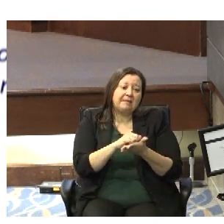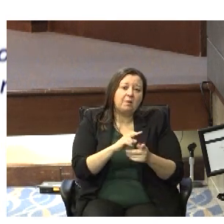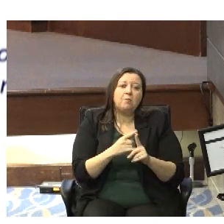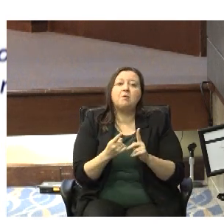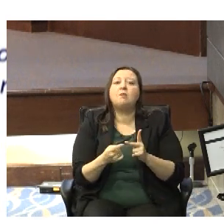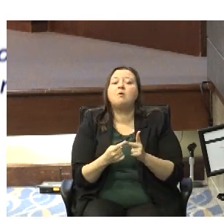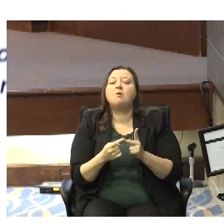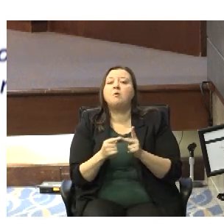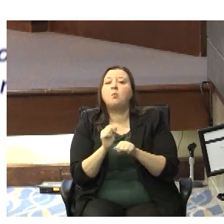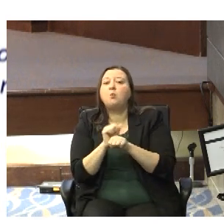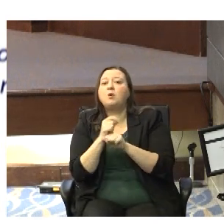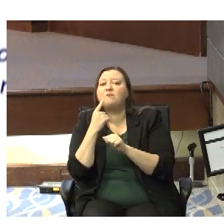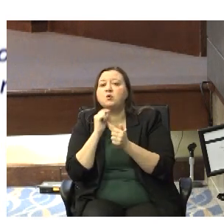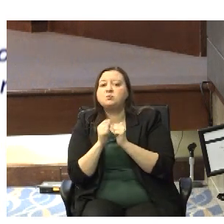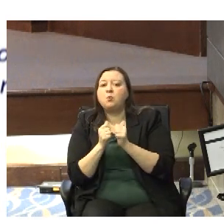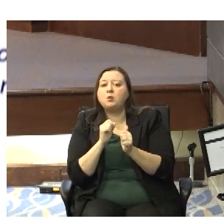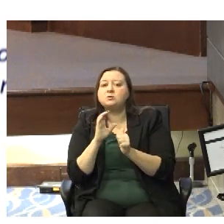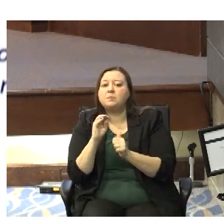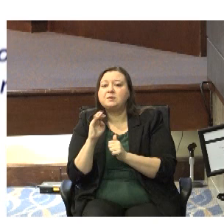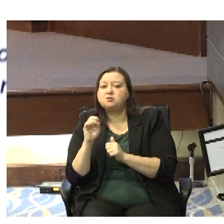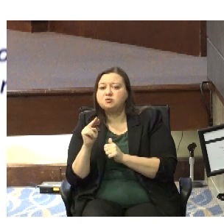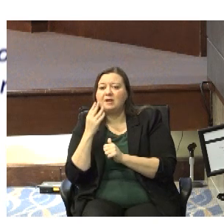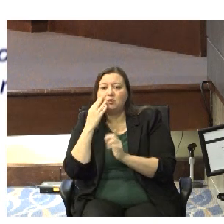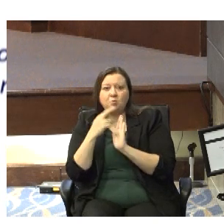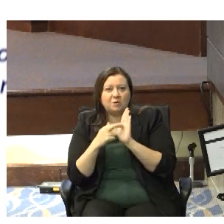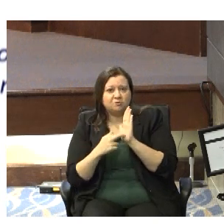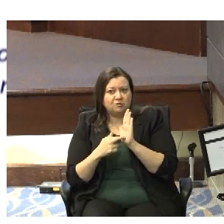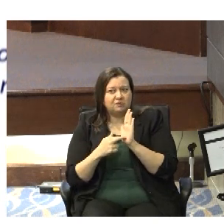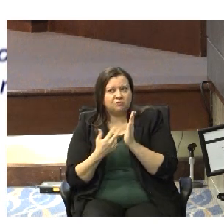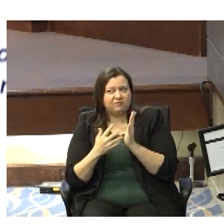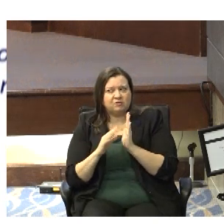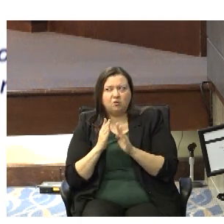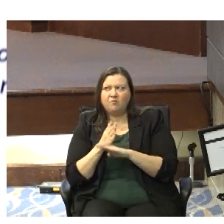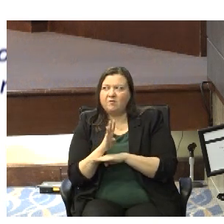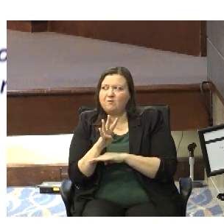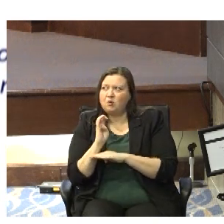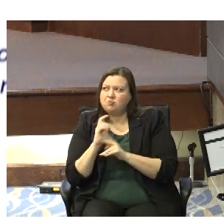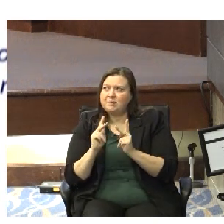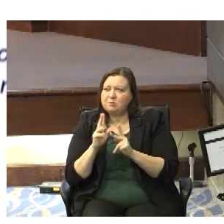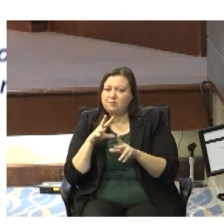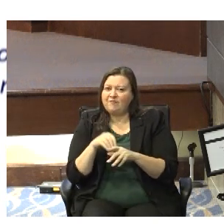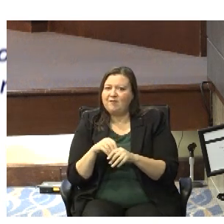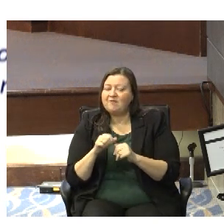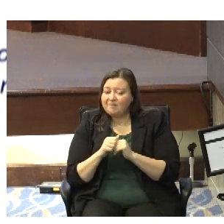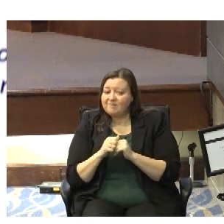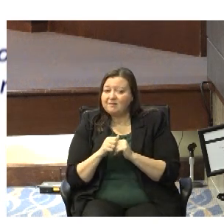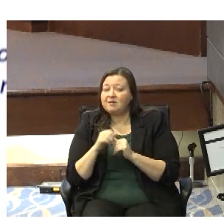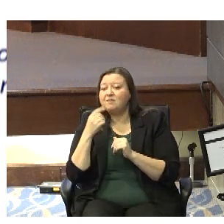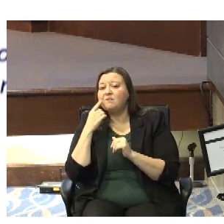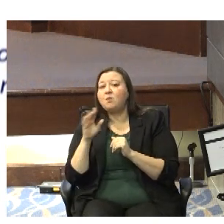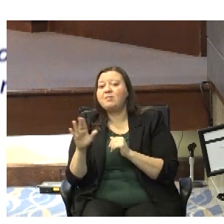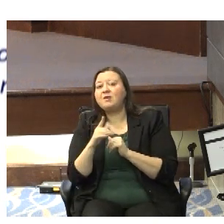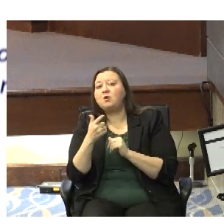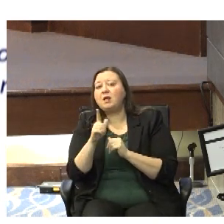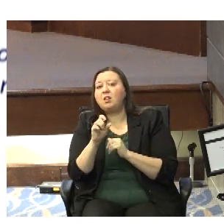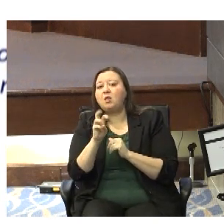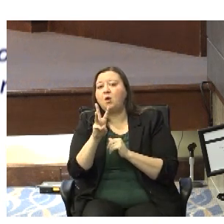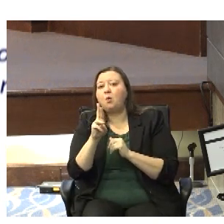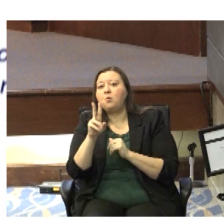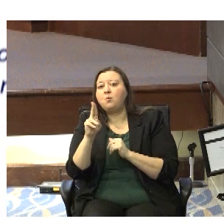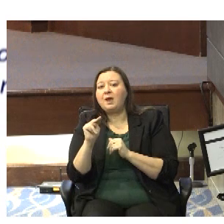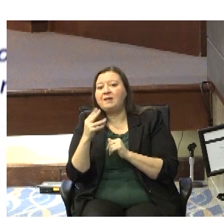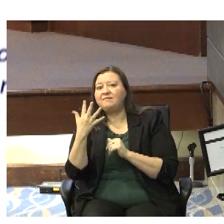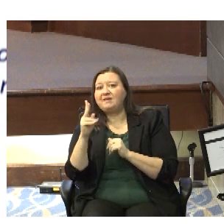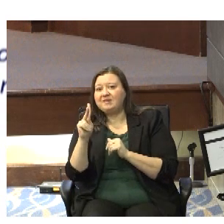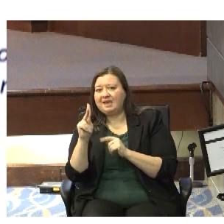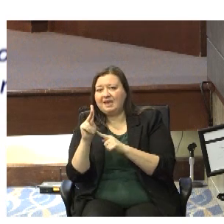the work that the Sports Commission has done. I know registration is now over 400 participants for their Glow Run 5K that'll